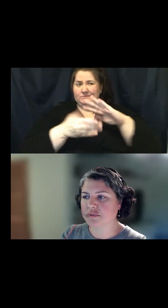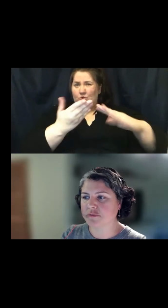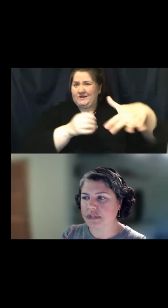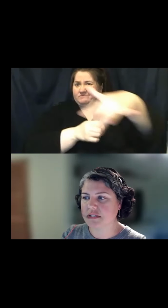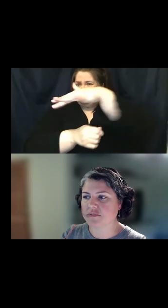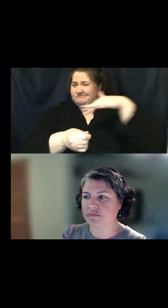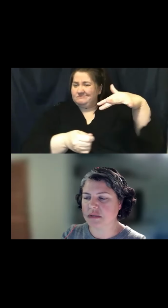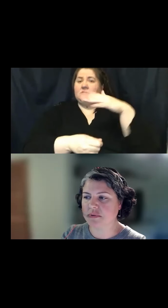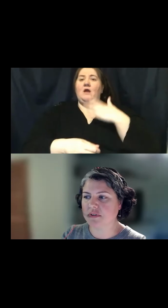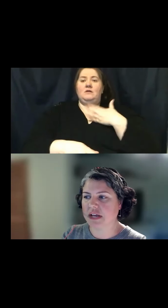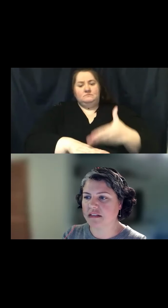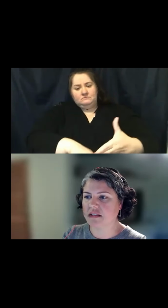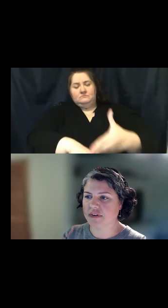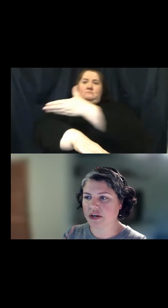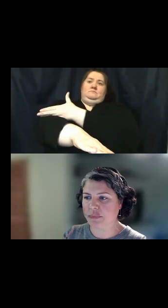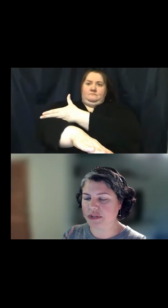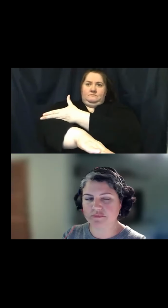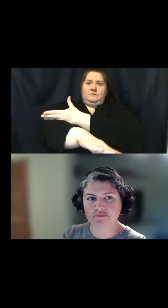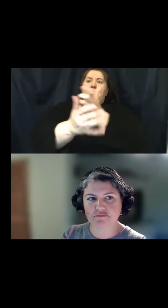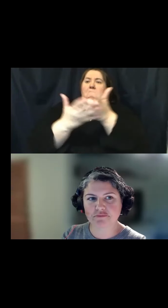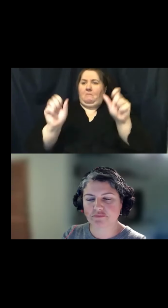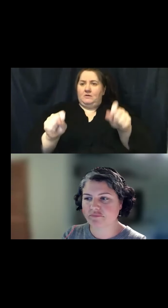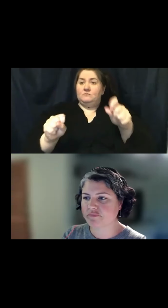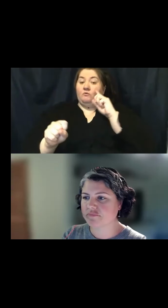maximize improvements for people and the environment.